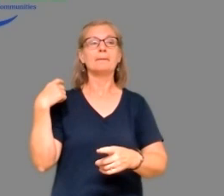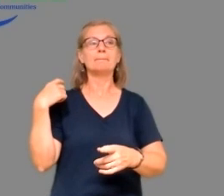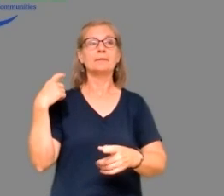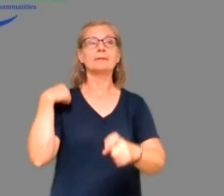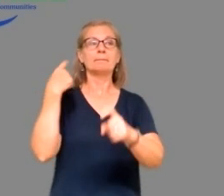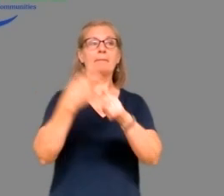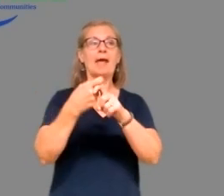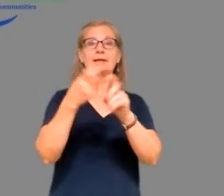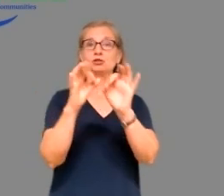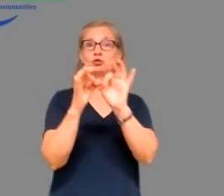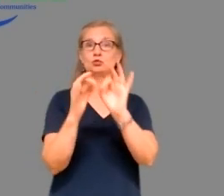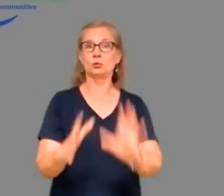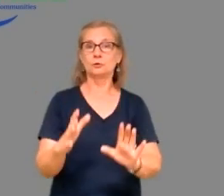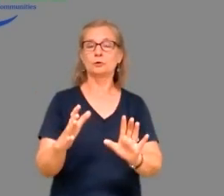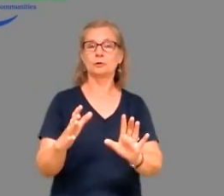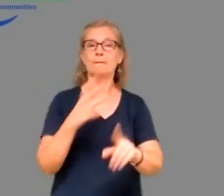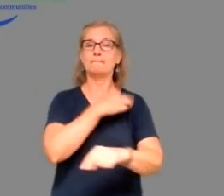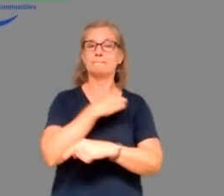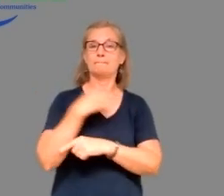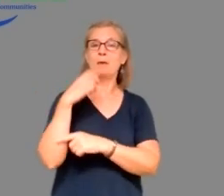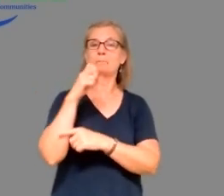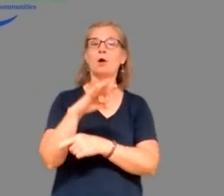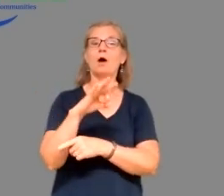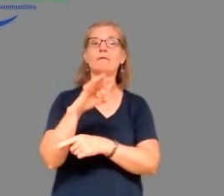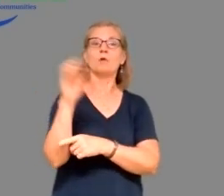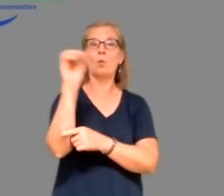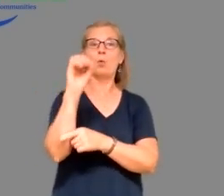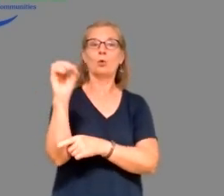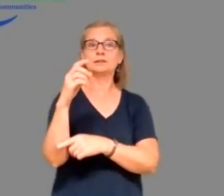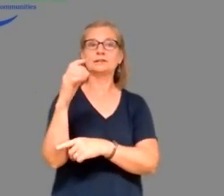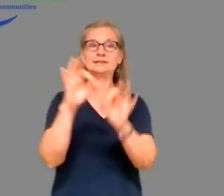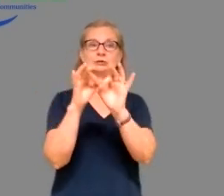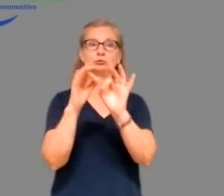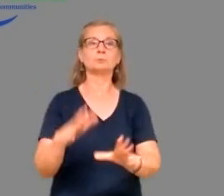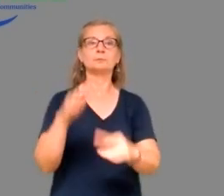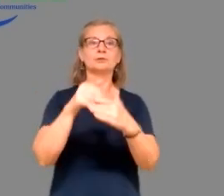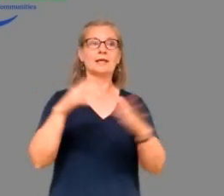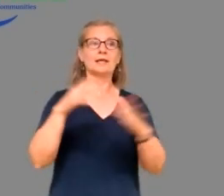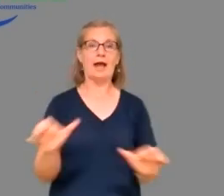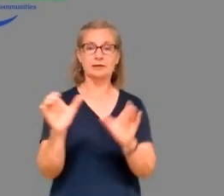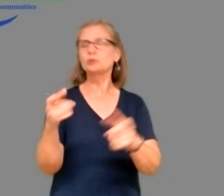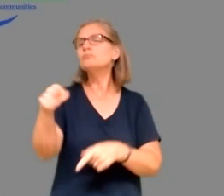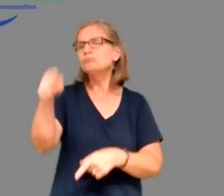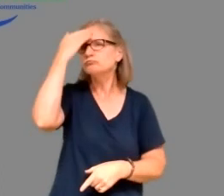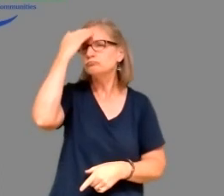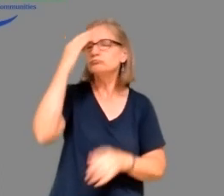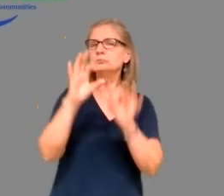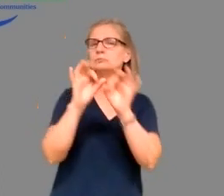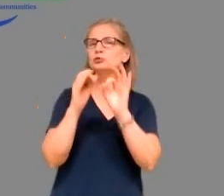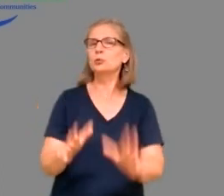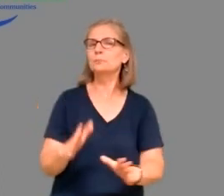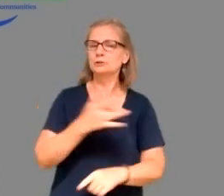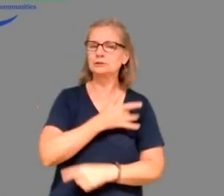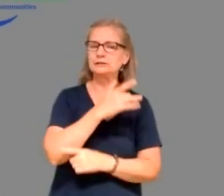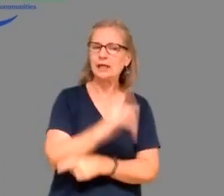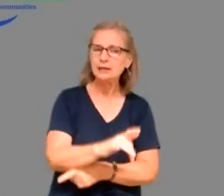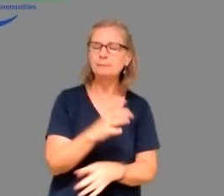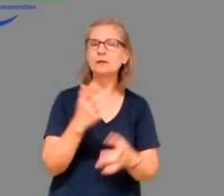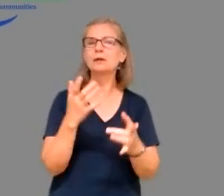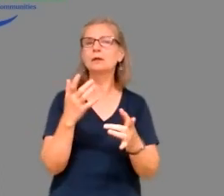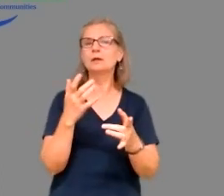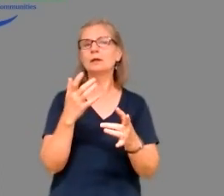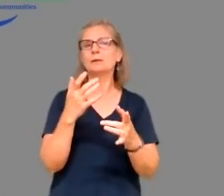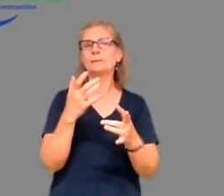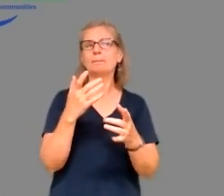Action. As you may know, most interpreters are independent contractors. Many of us are in need of PPE because we work directly with